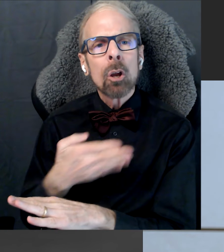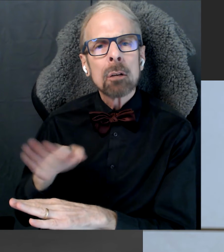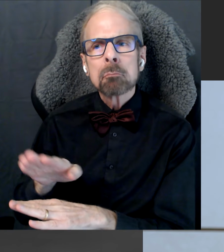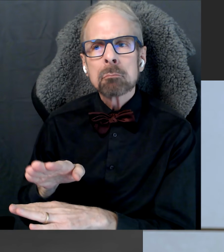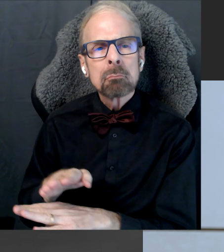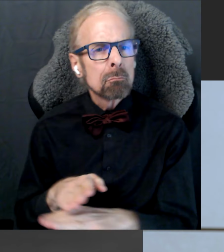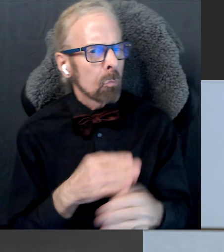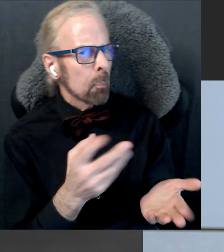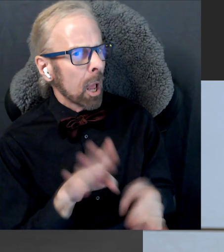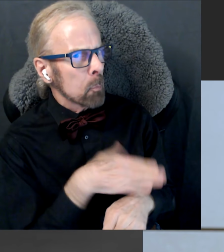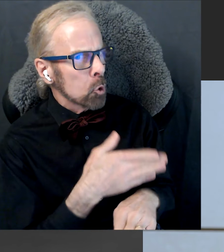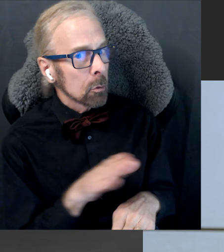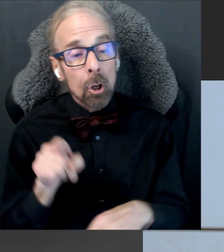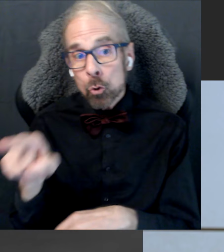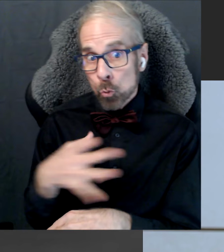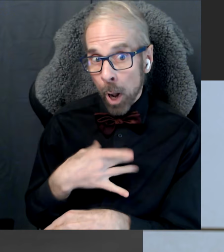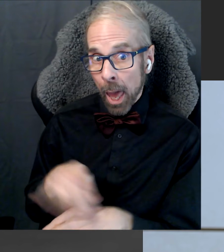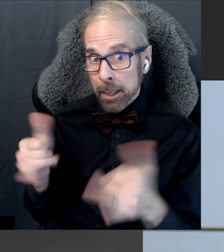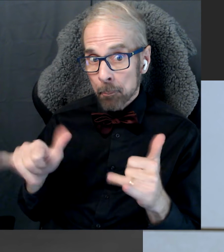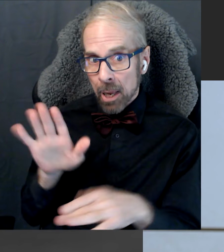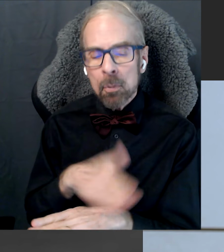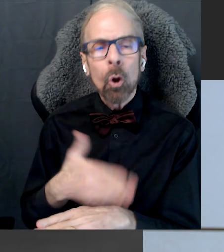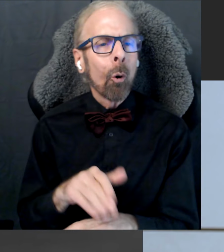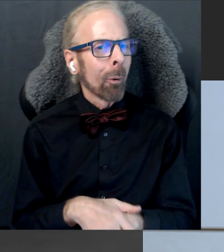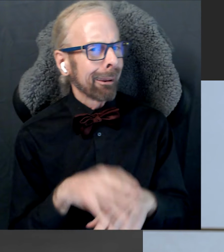What about music? What about music? Do you like to play music?